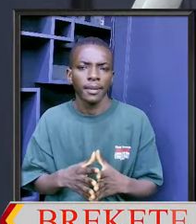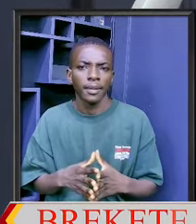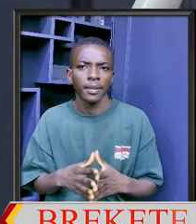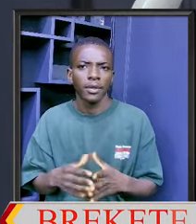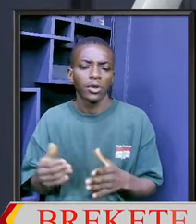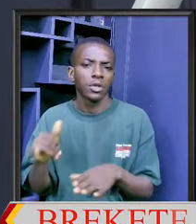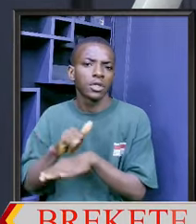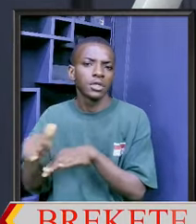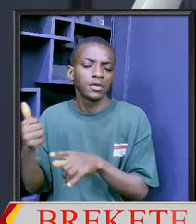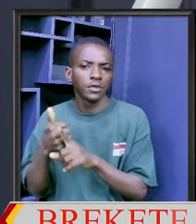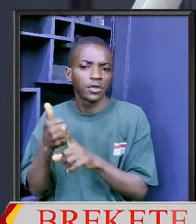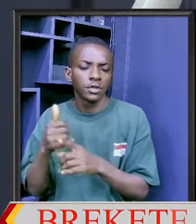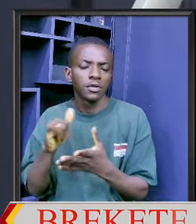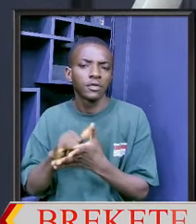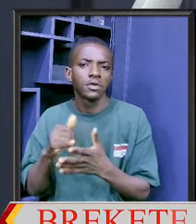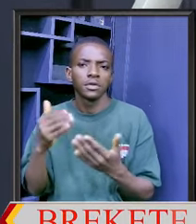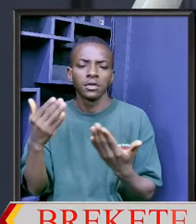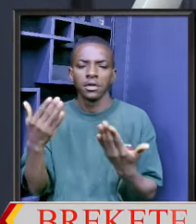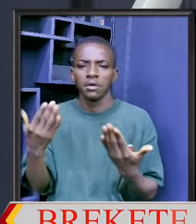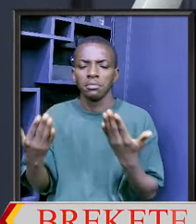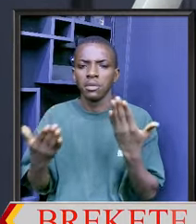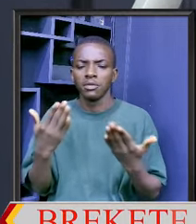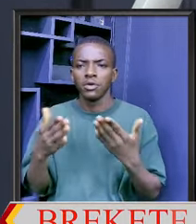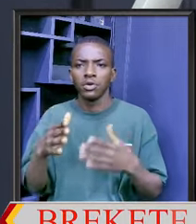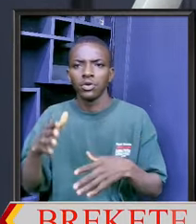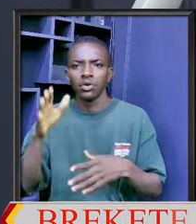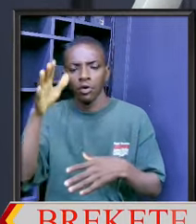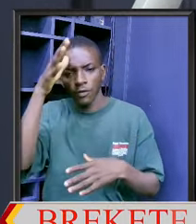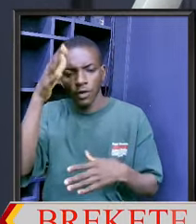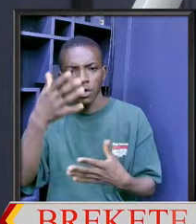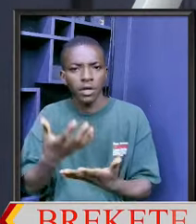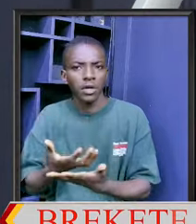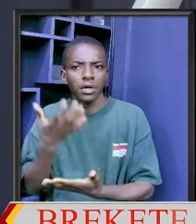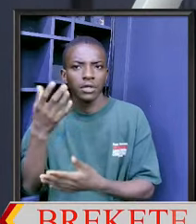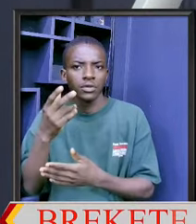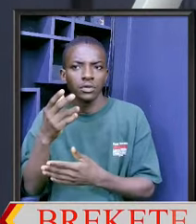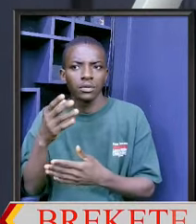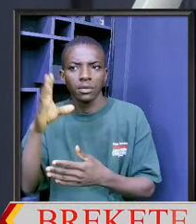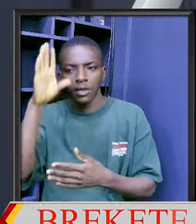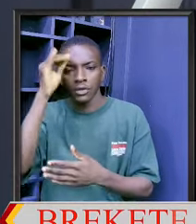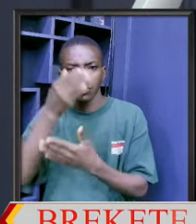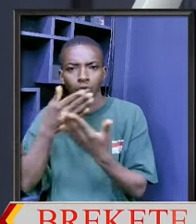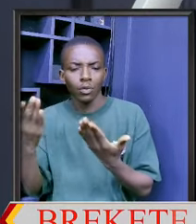Yeah. You deceive yourself now, say maybe your father, now one rich man somewhere.